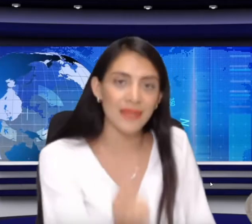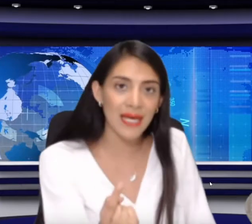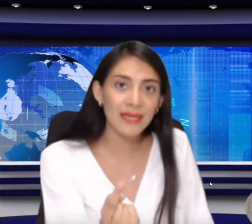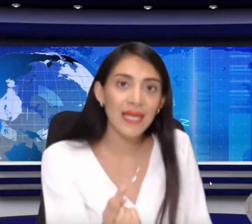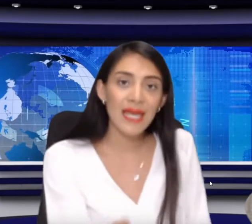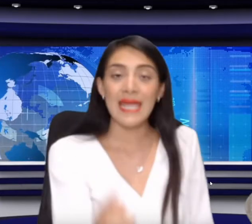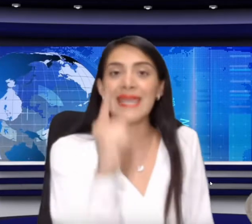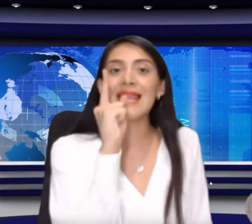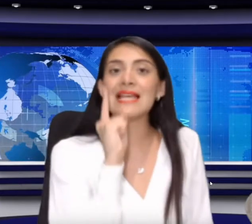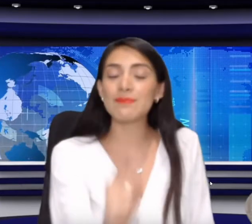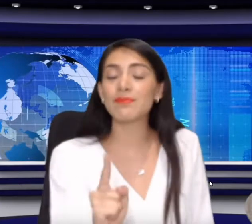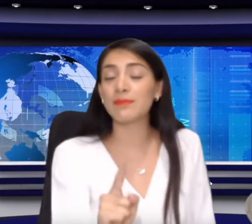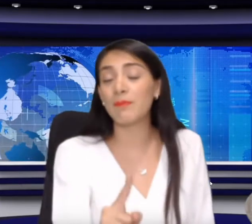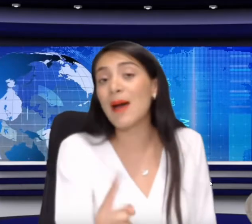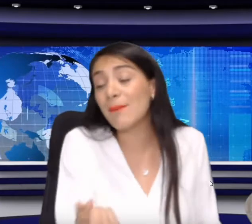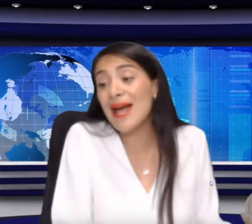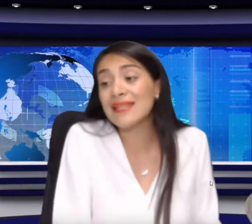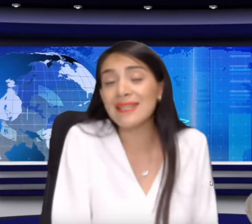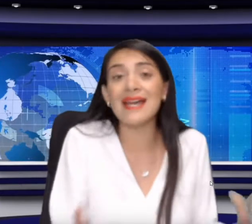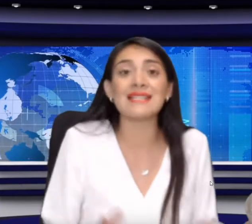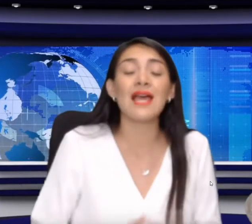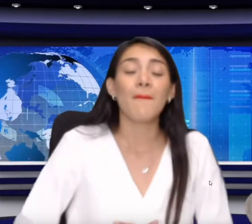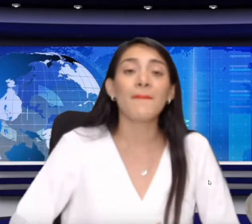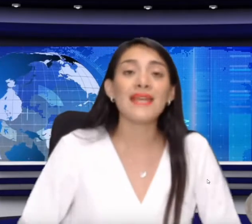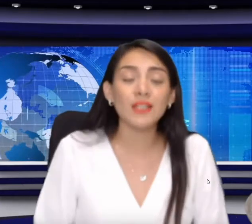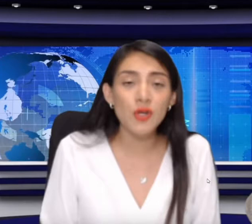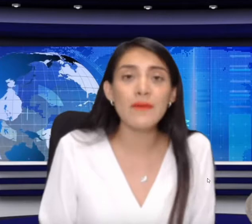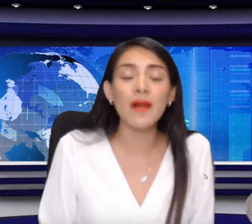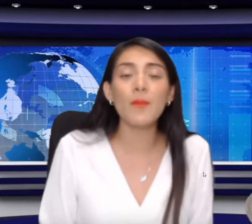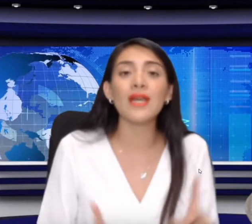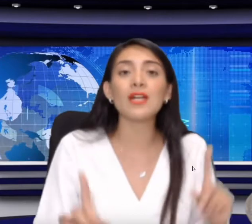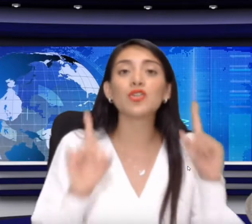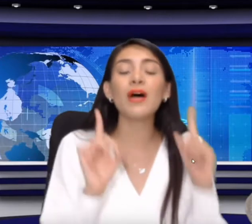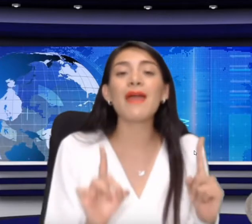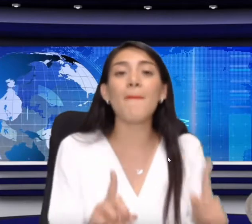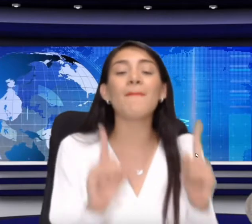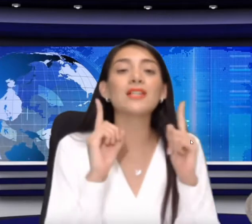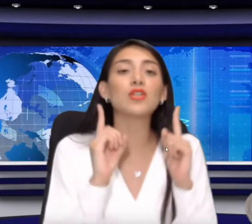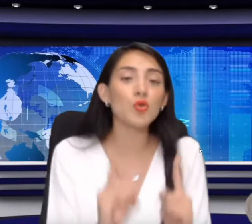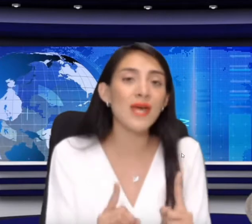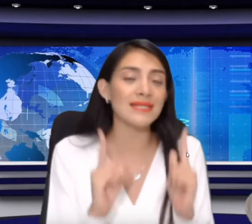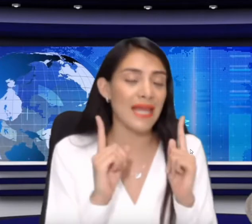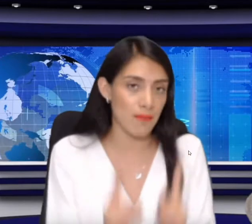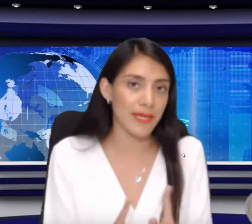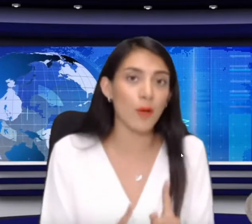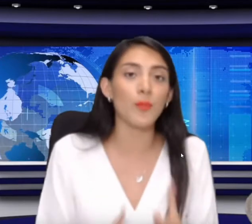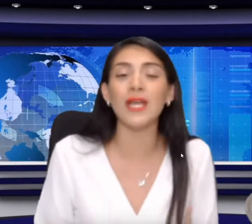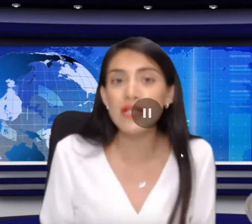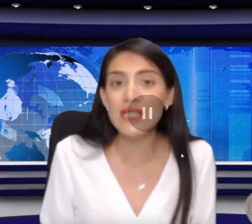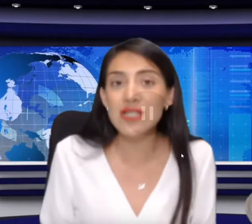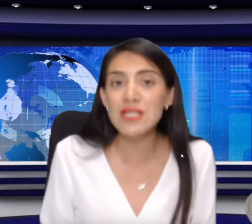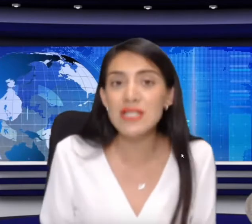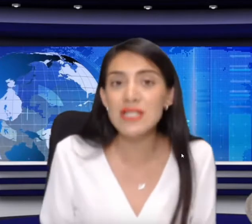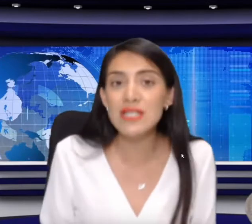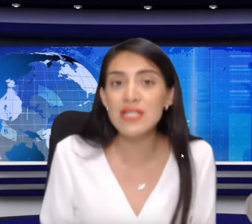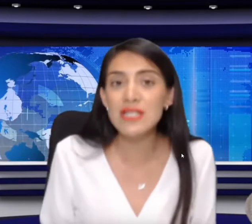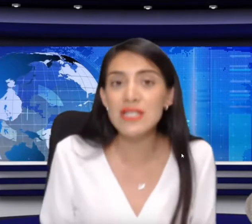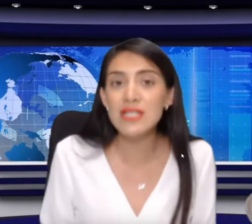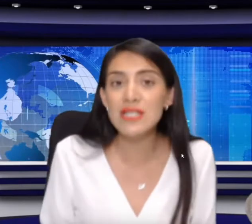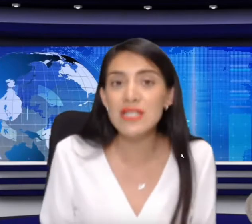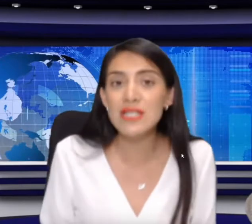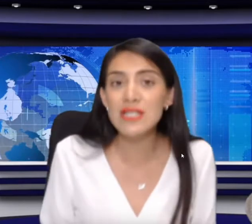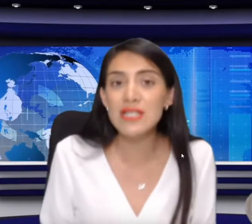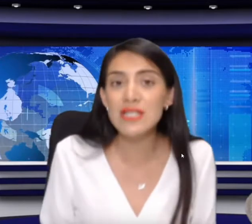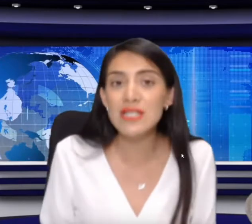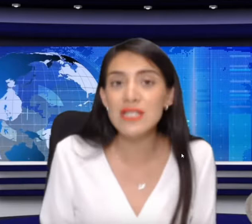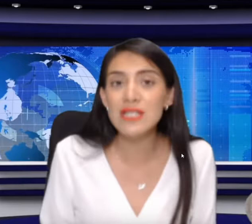la mitad y las prácticas migratorias se van a poner todavía más rudas en México porque no se And also